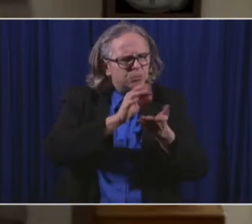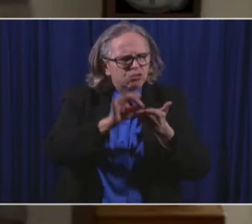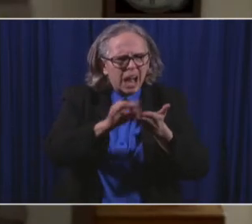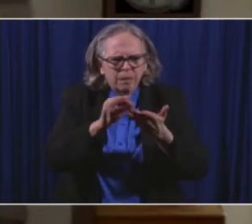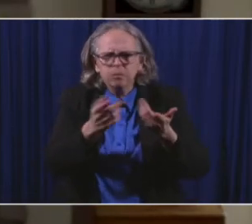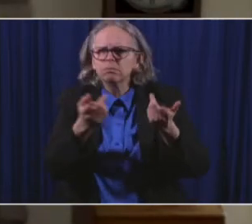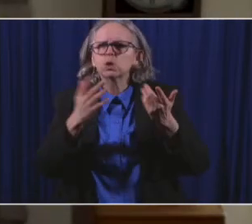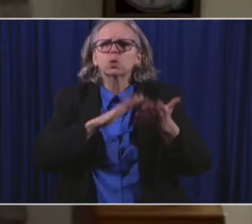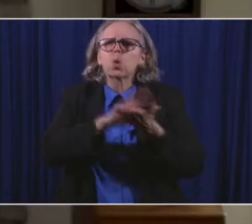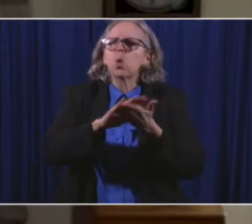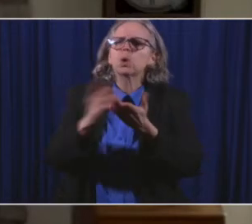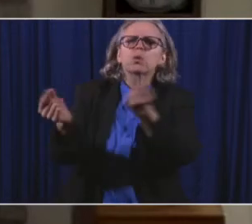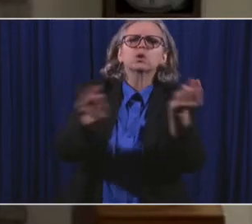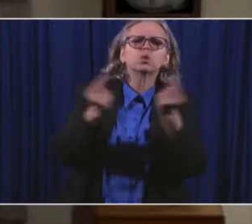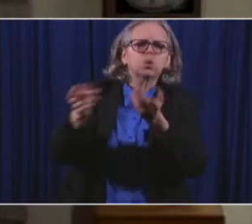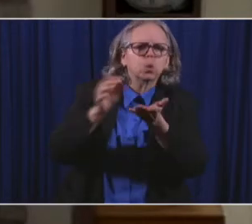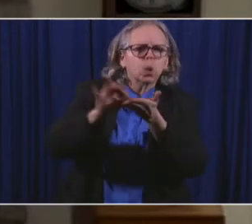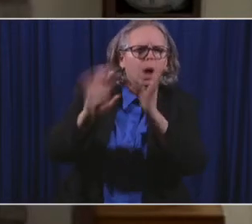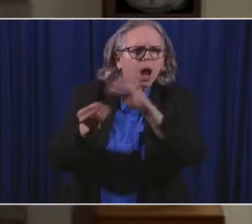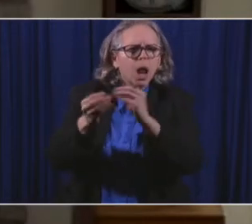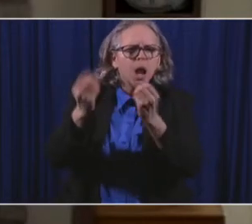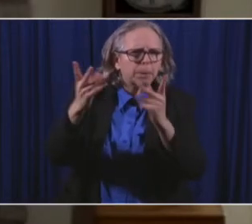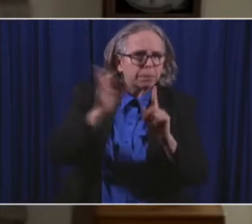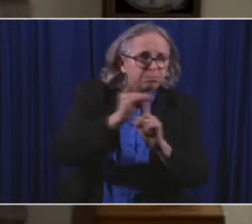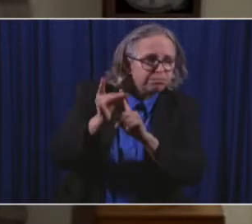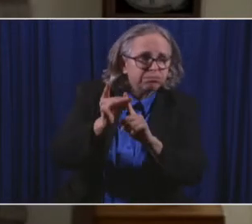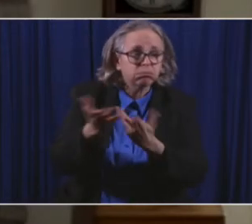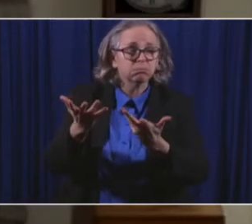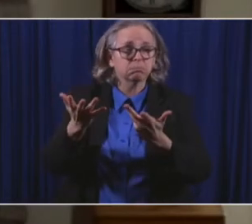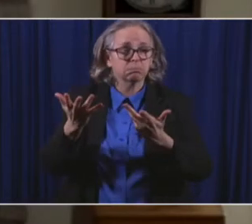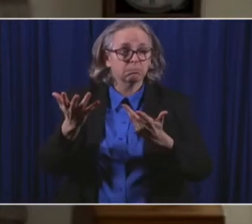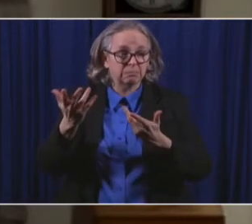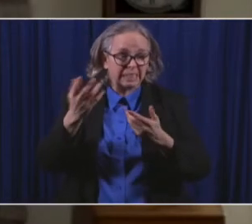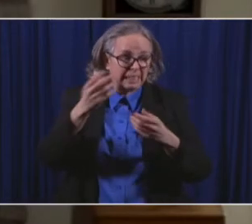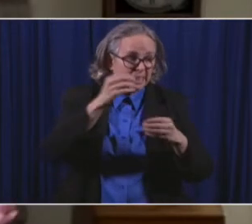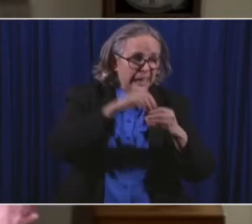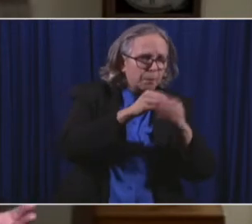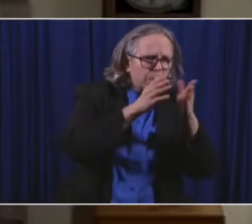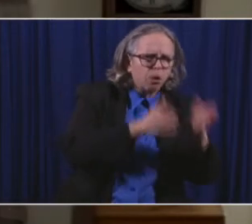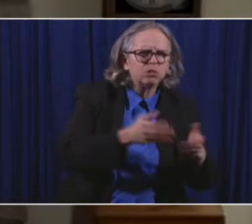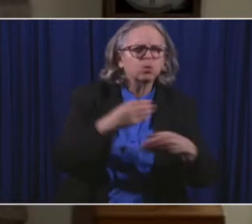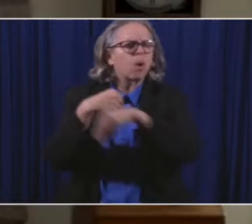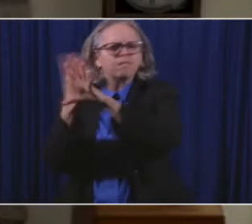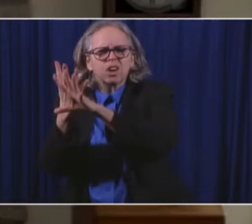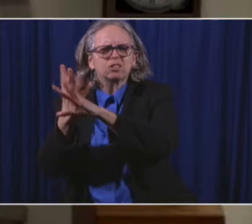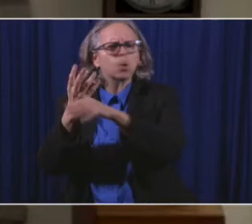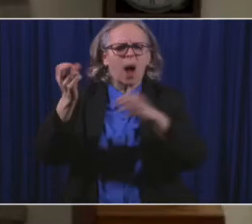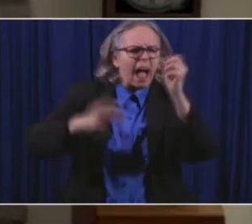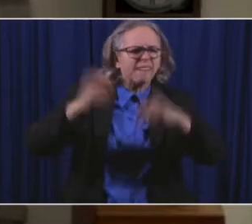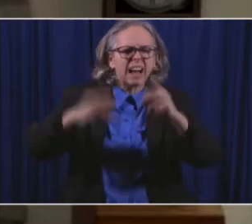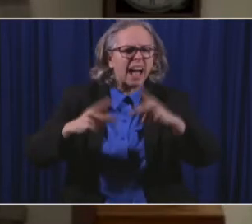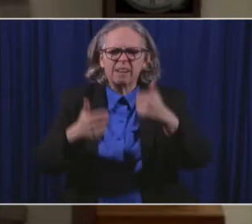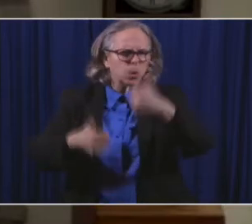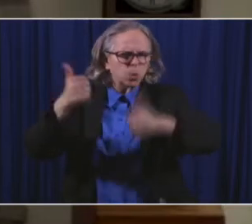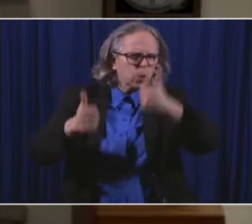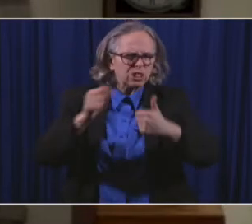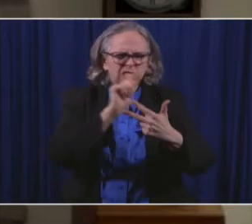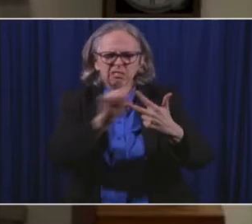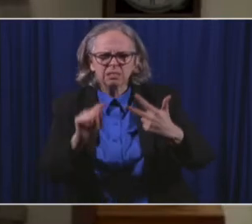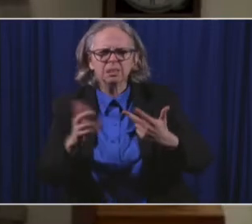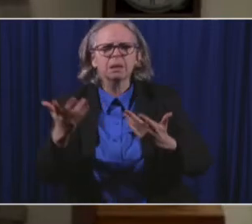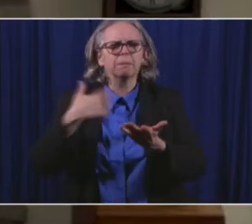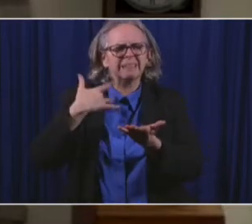are totally in person 5 days a week, what schools are totally remote, what schools are a combination of the two or